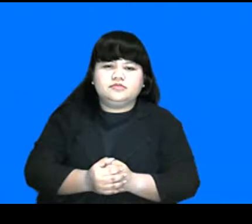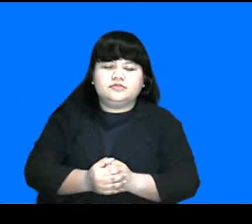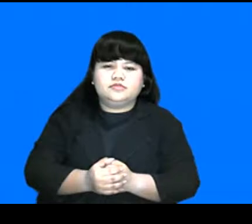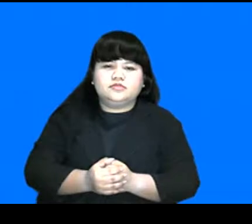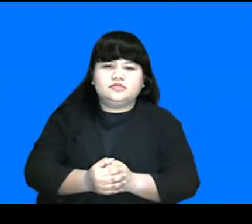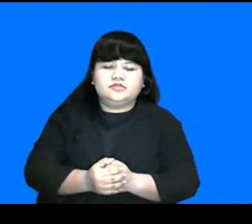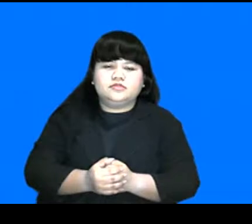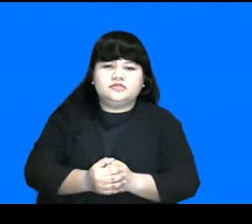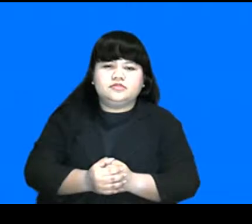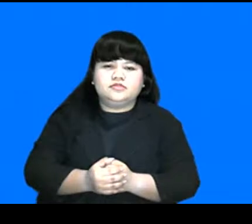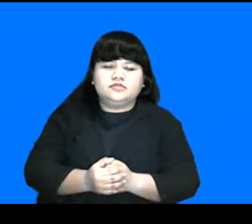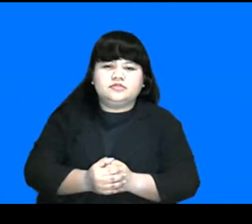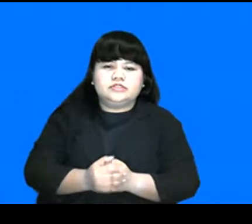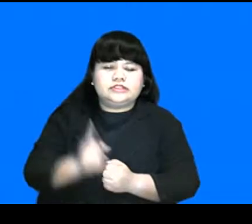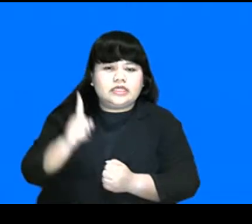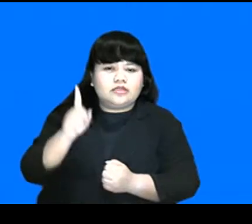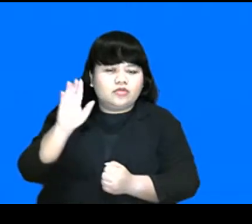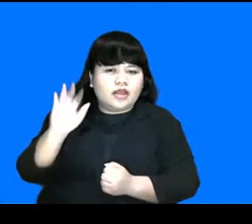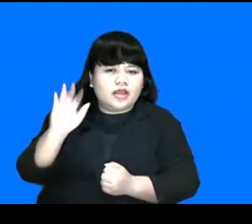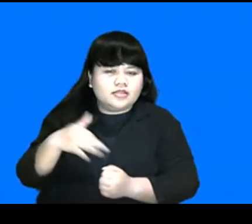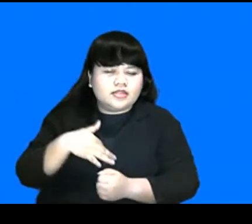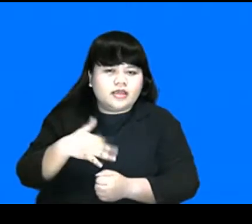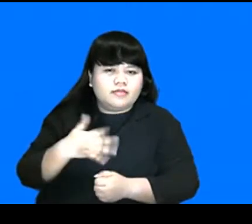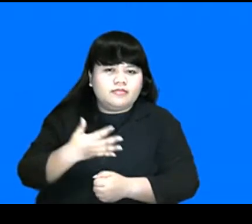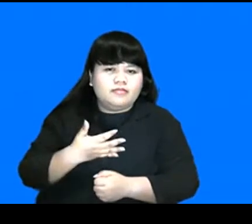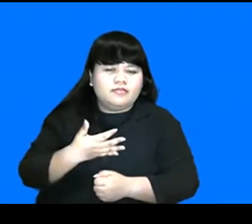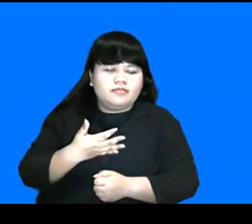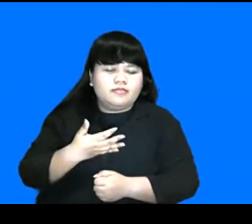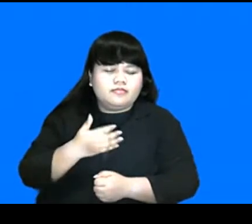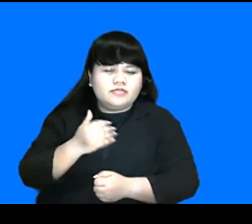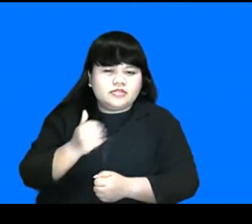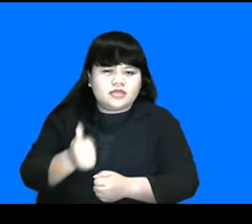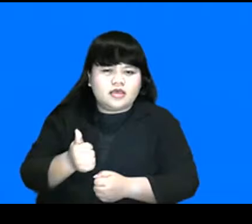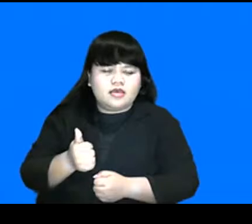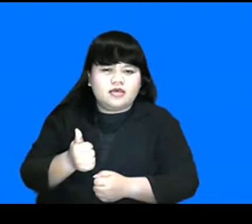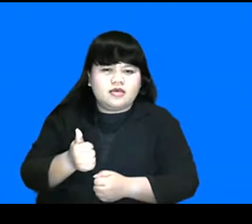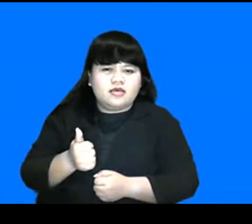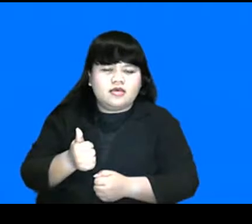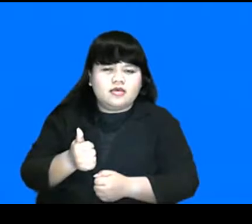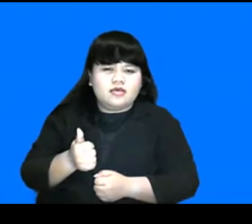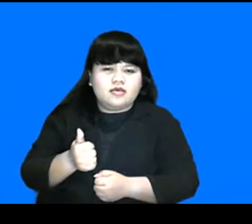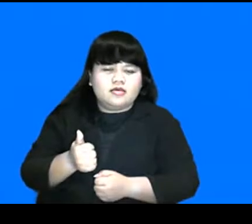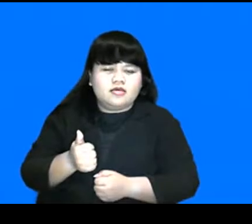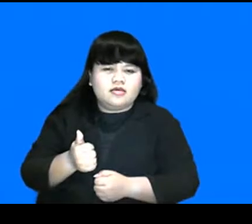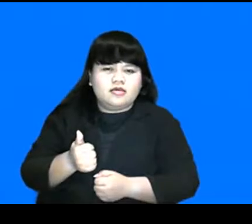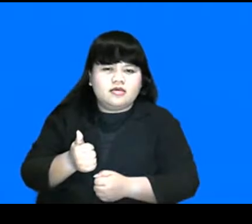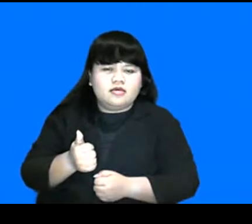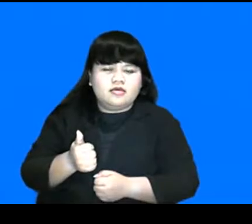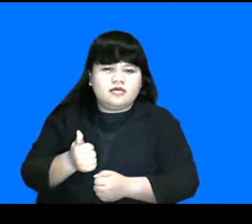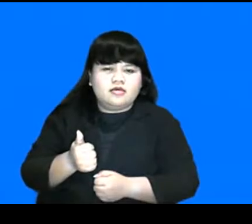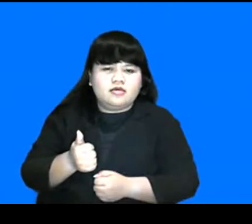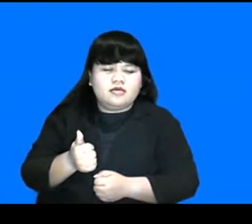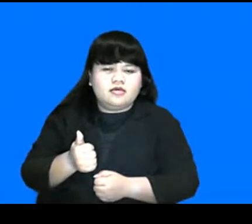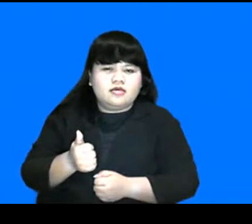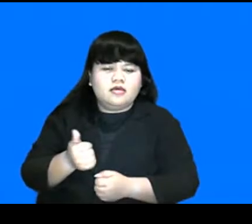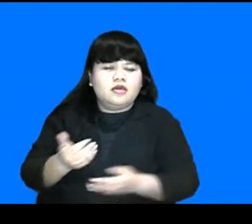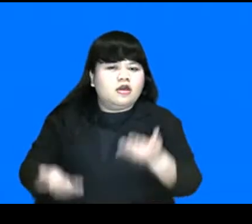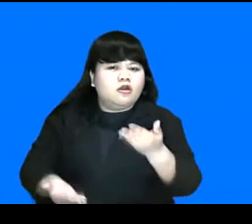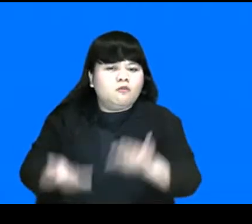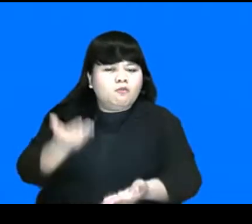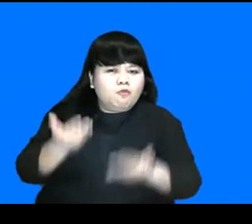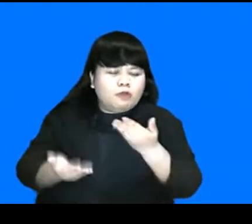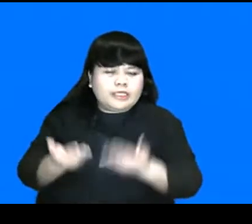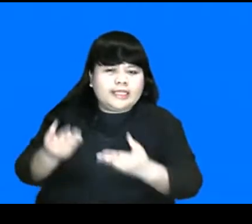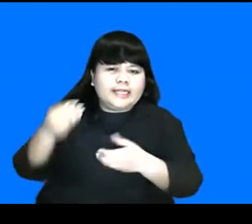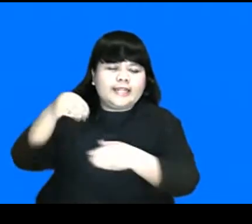and have written about it is in real estate investment by not so rich also, even the rich middle